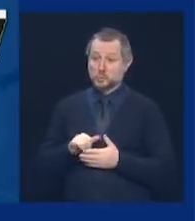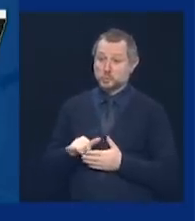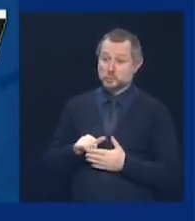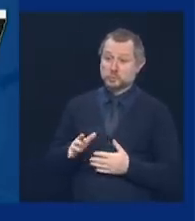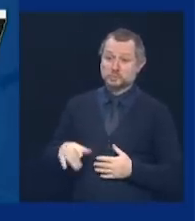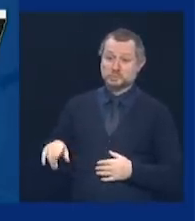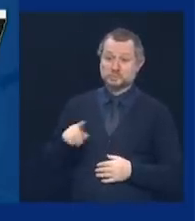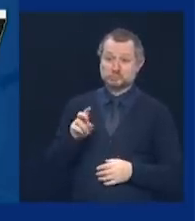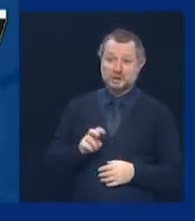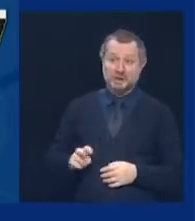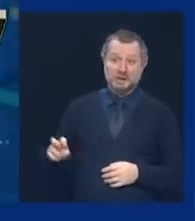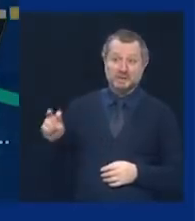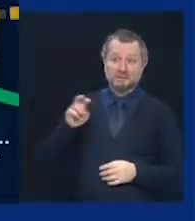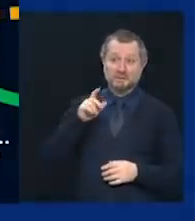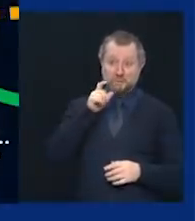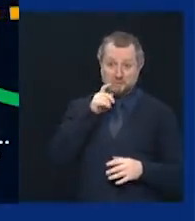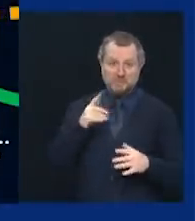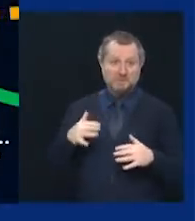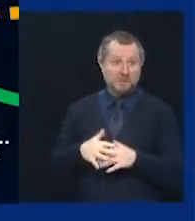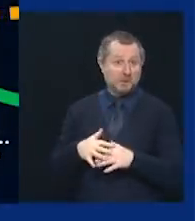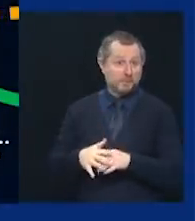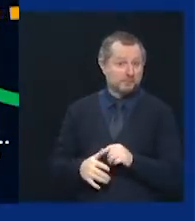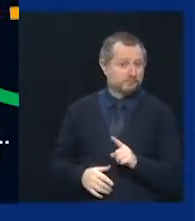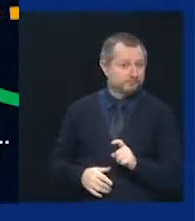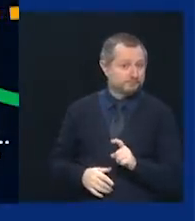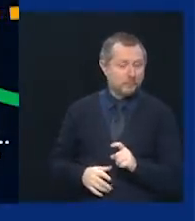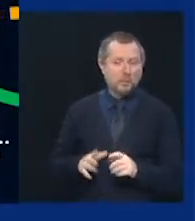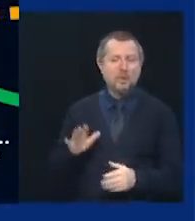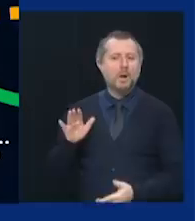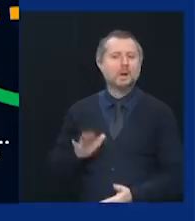that same post-Thanksgiving spike